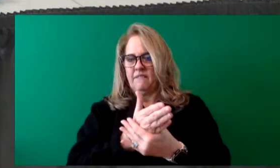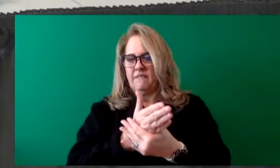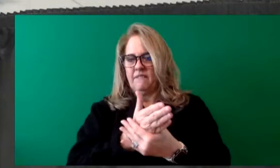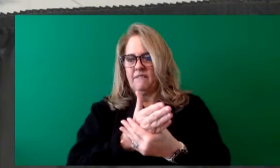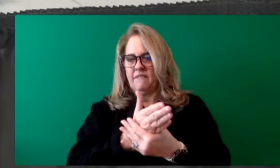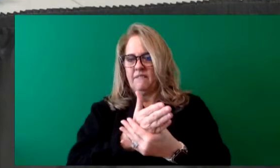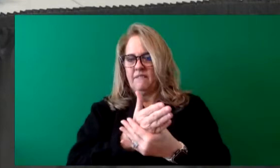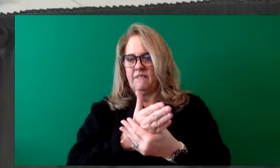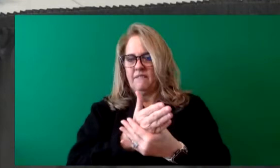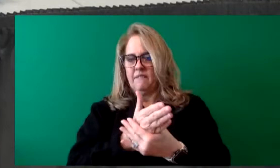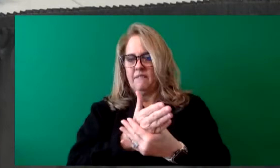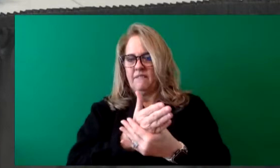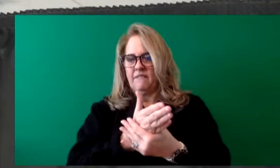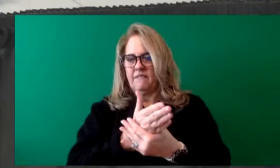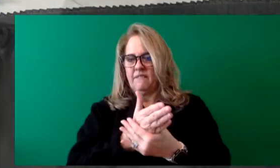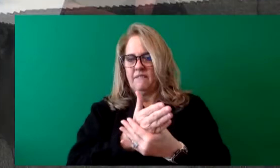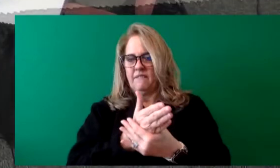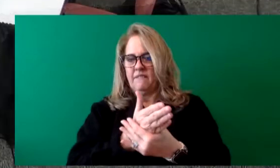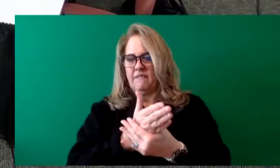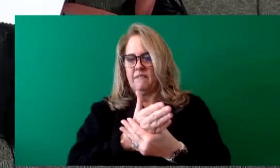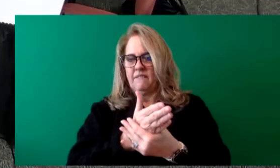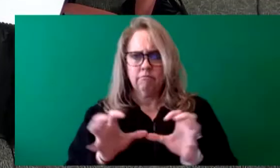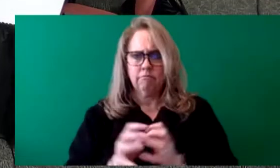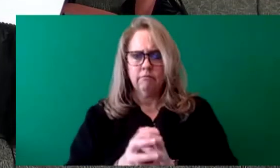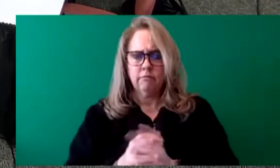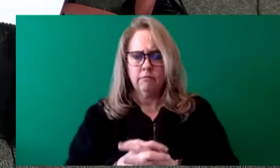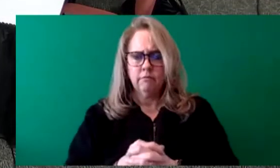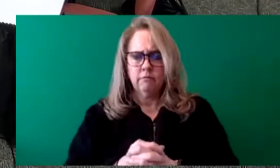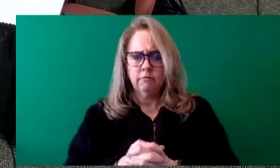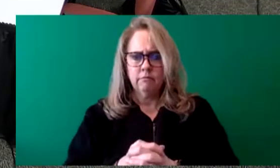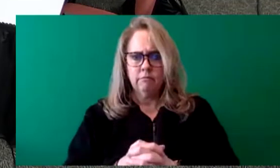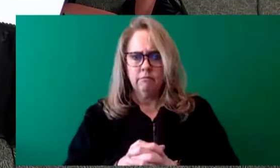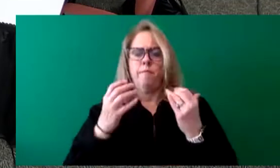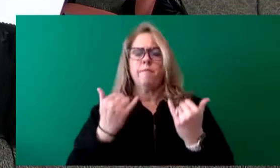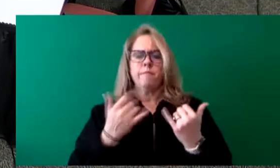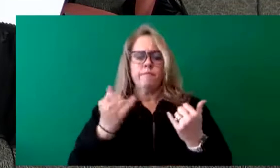on the minutes? Otherwise, I'd entertain a motion to approve.